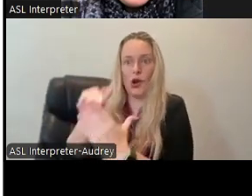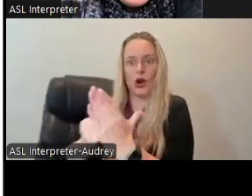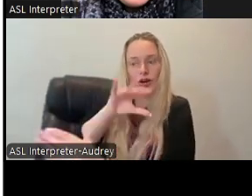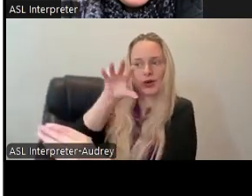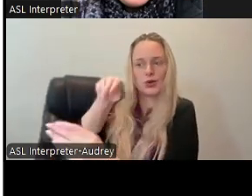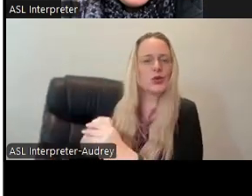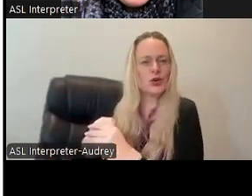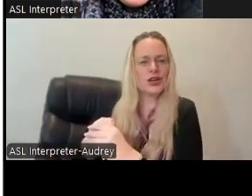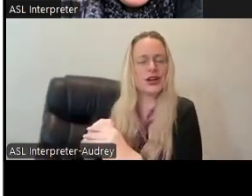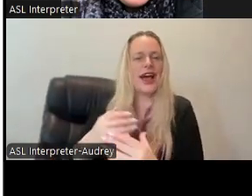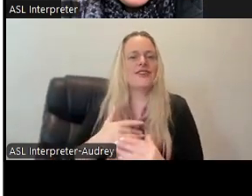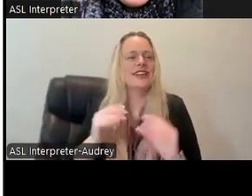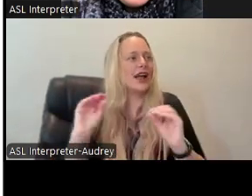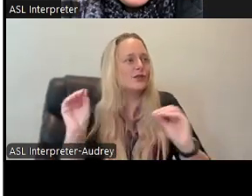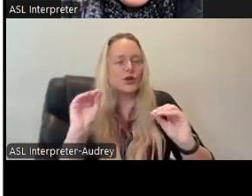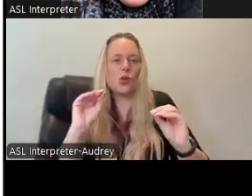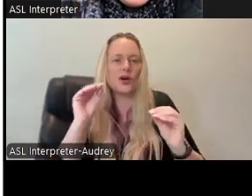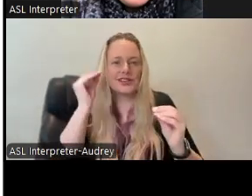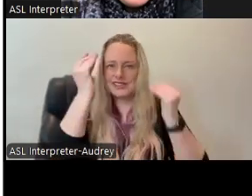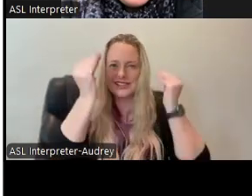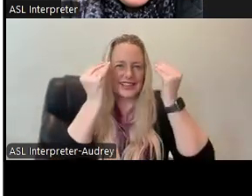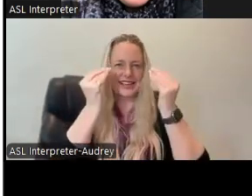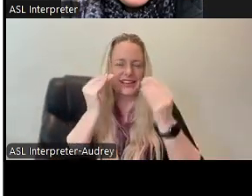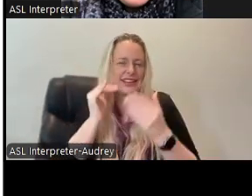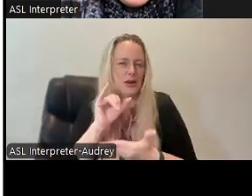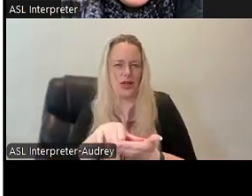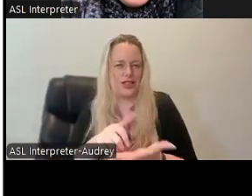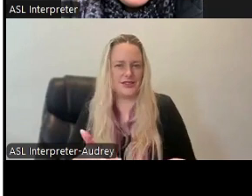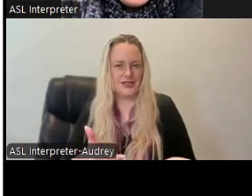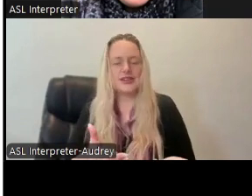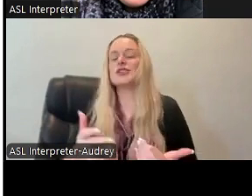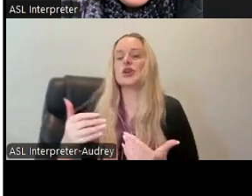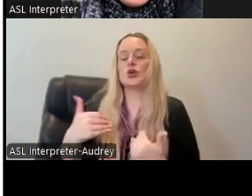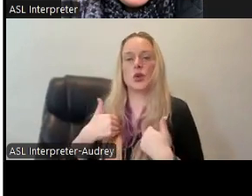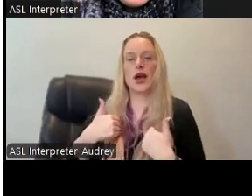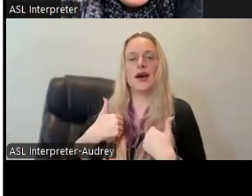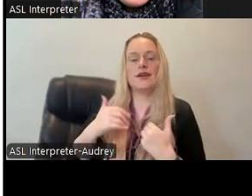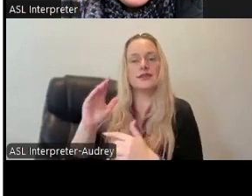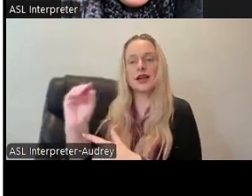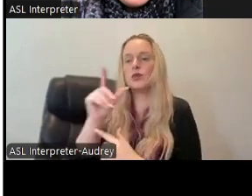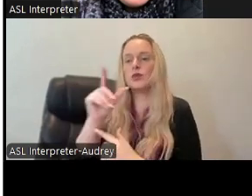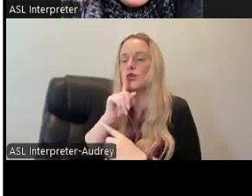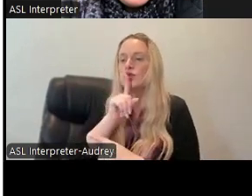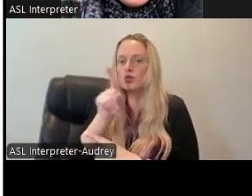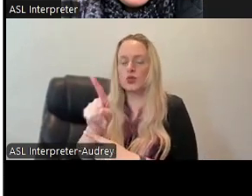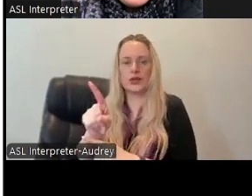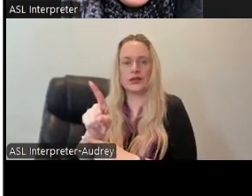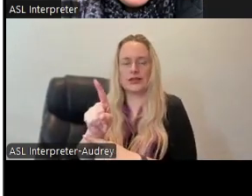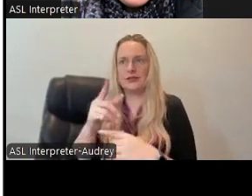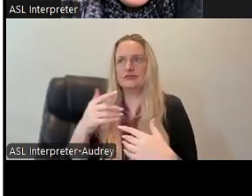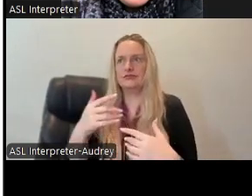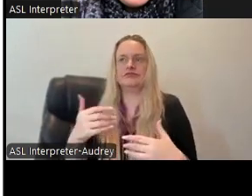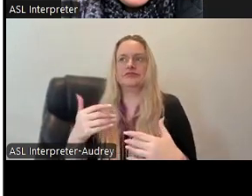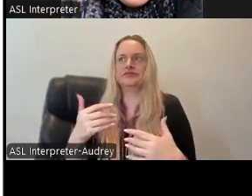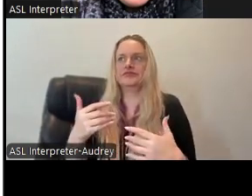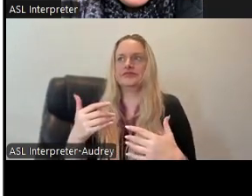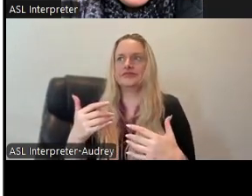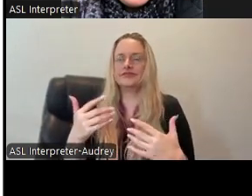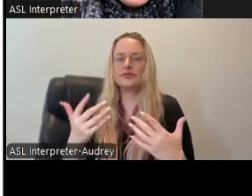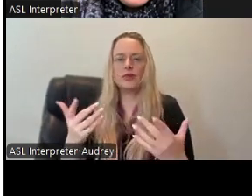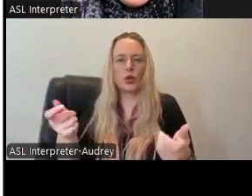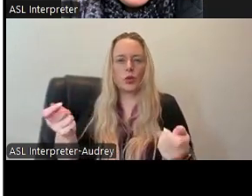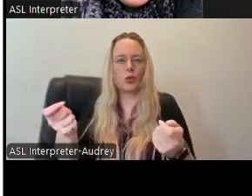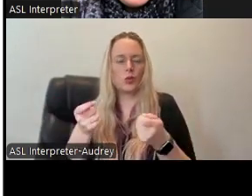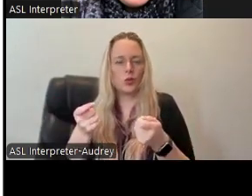I don't think anybody else is even thinking that way. And so to have people who are really just at the cusp of kind of